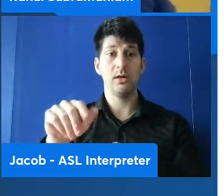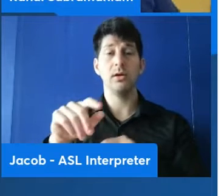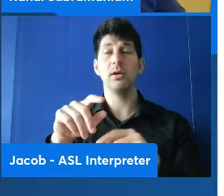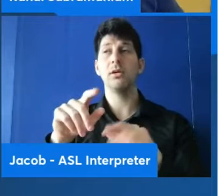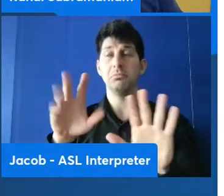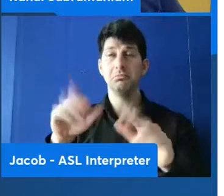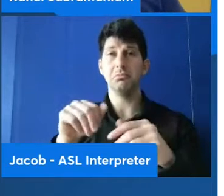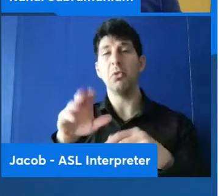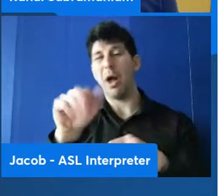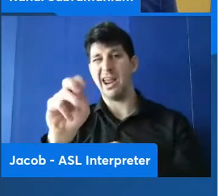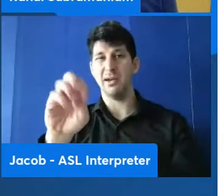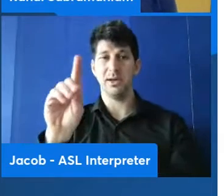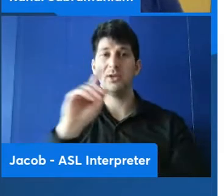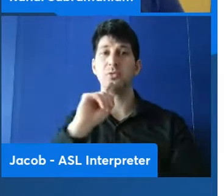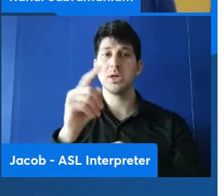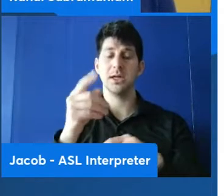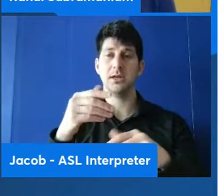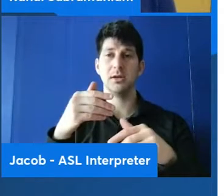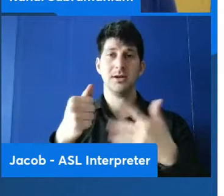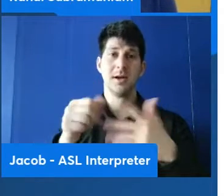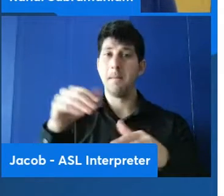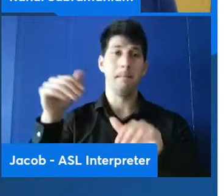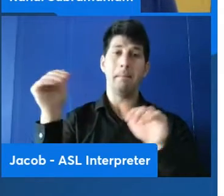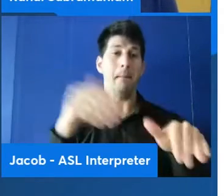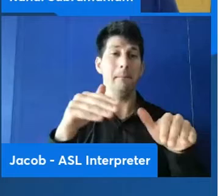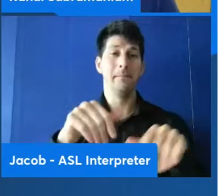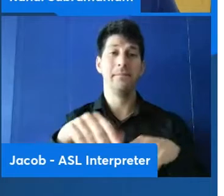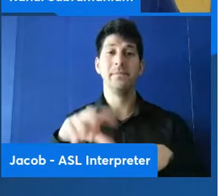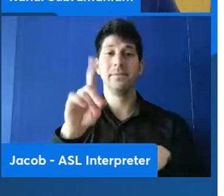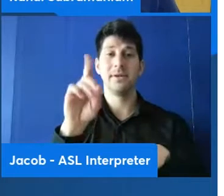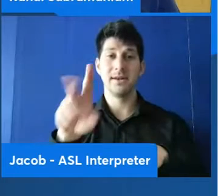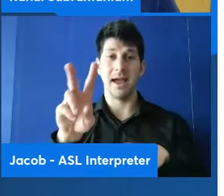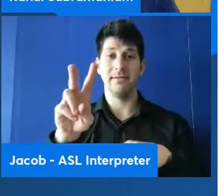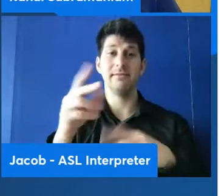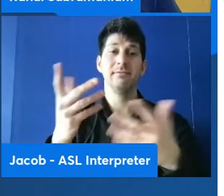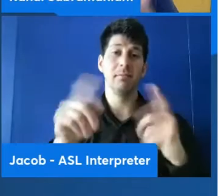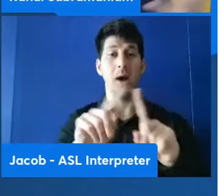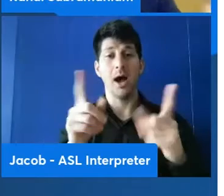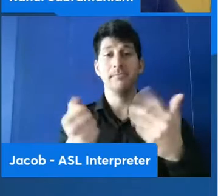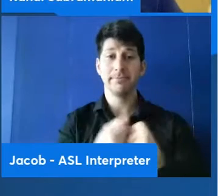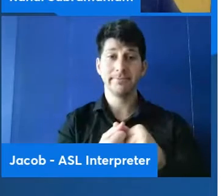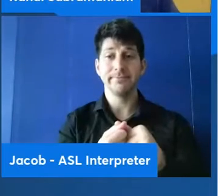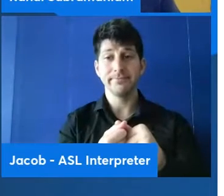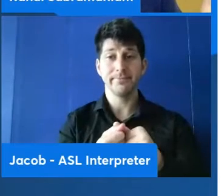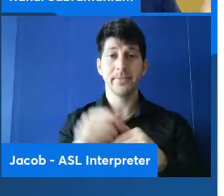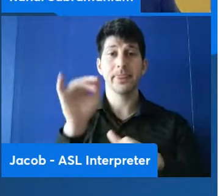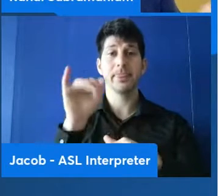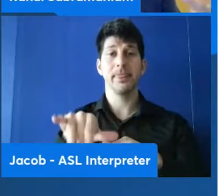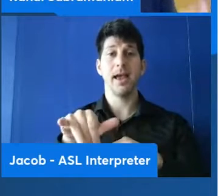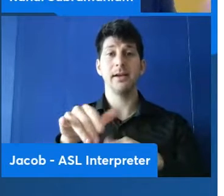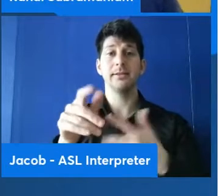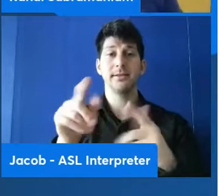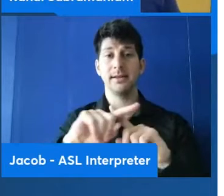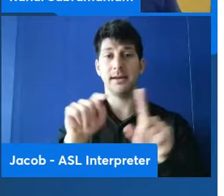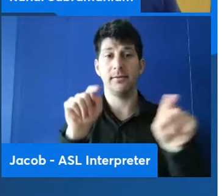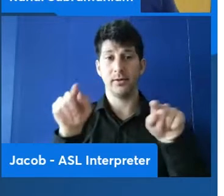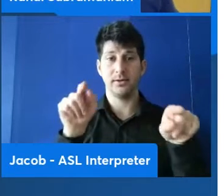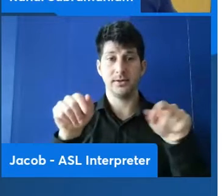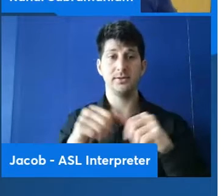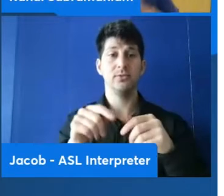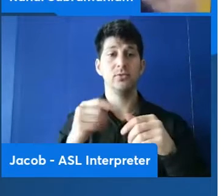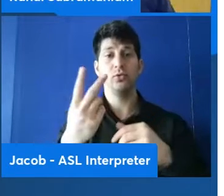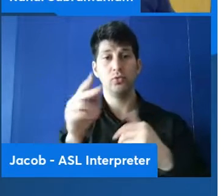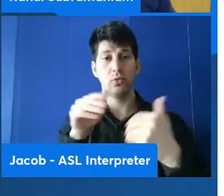of, really kicking Intel's butt at this point of time. But that's basically where the difference between those two